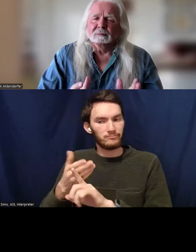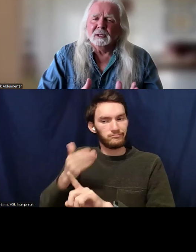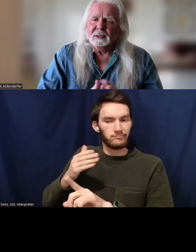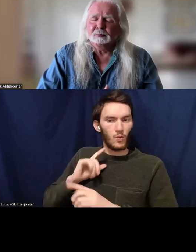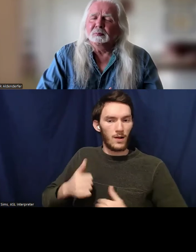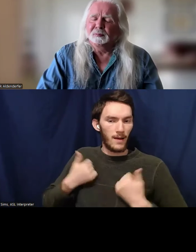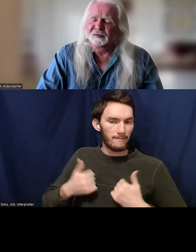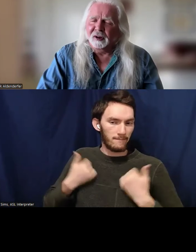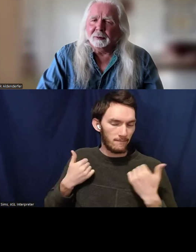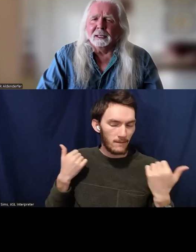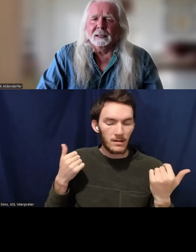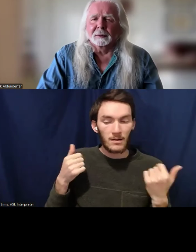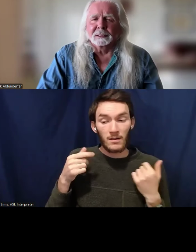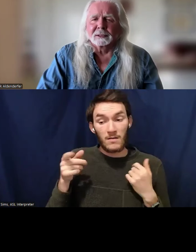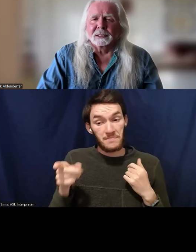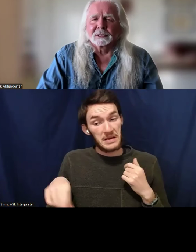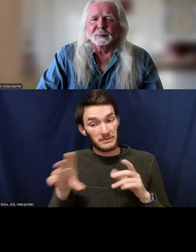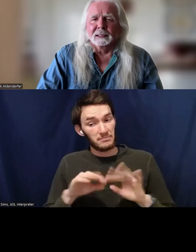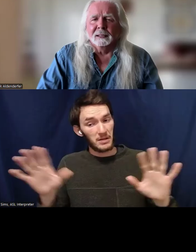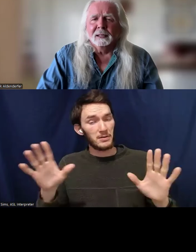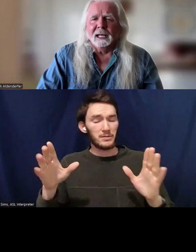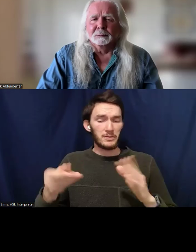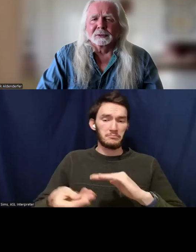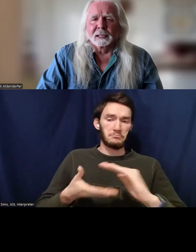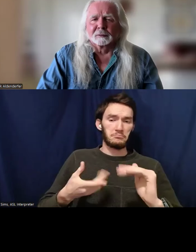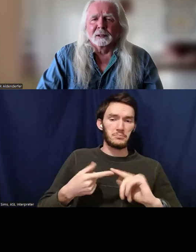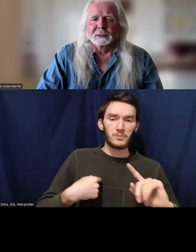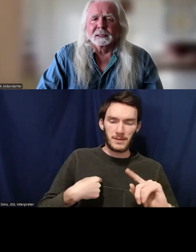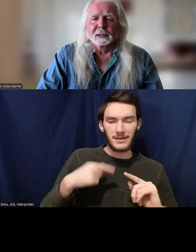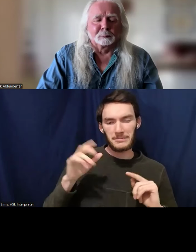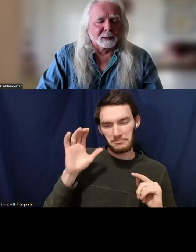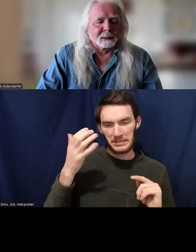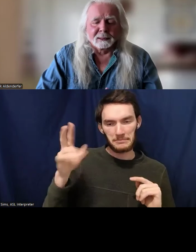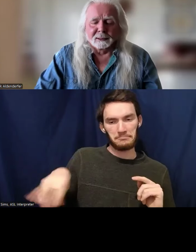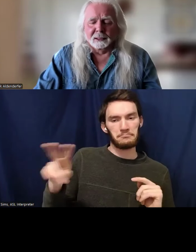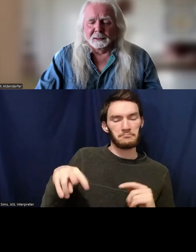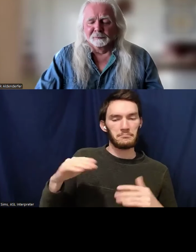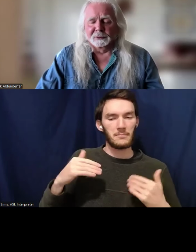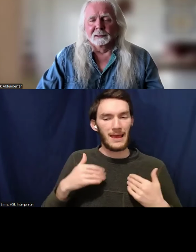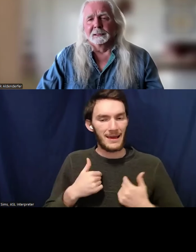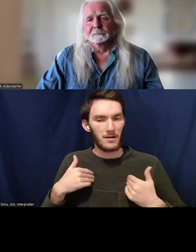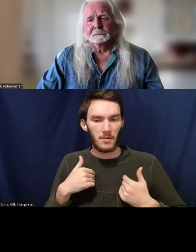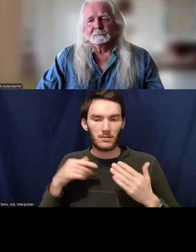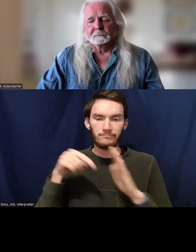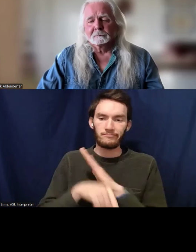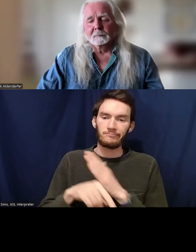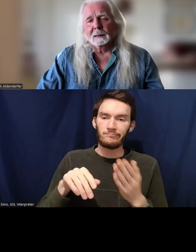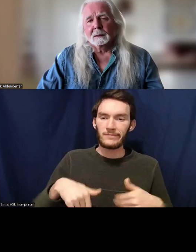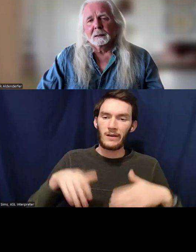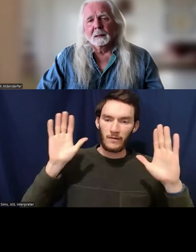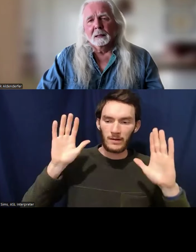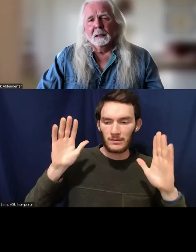But these fairly clearly suggest to me animal sacrifice, their presence inside the facility.